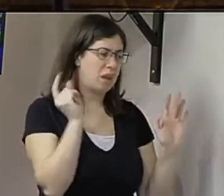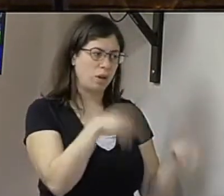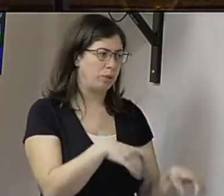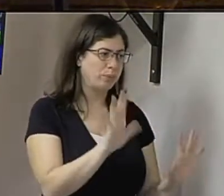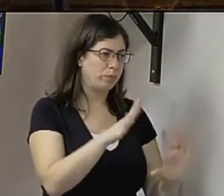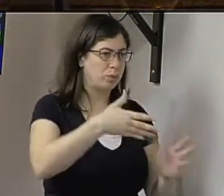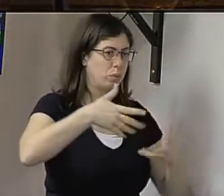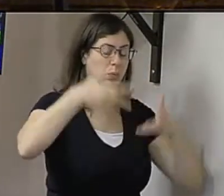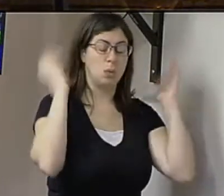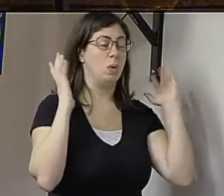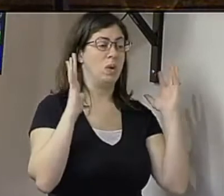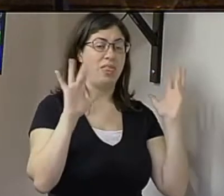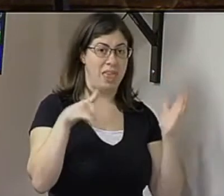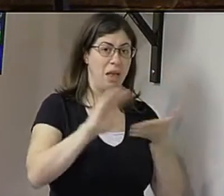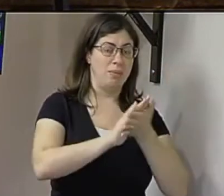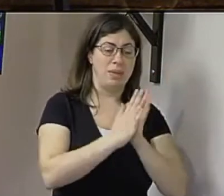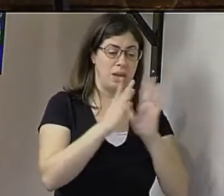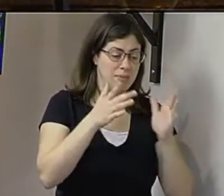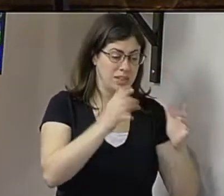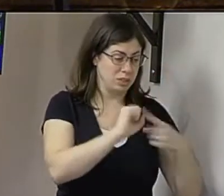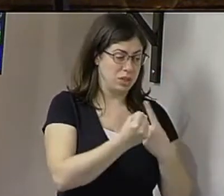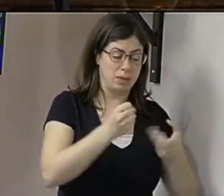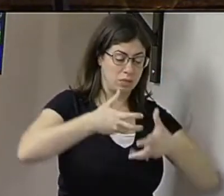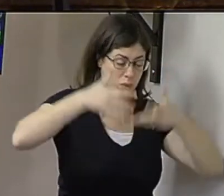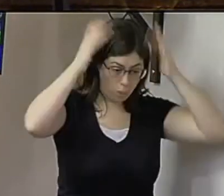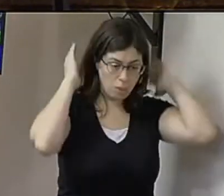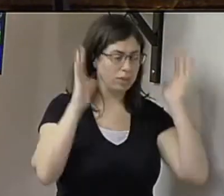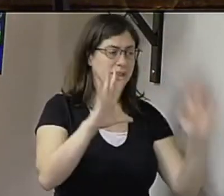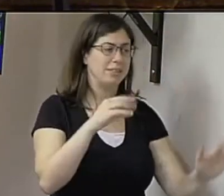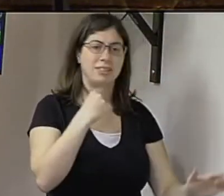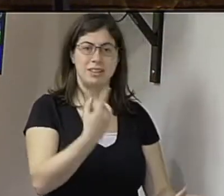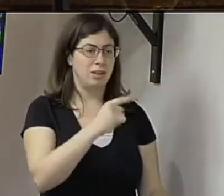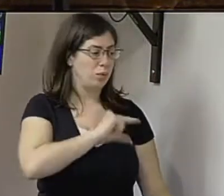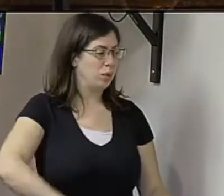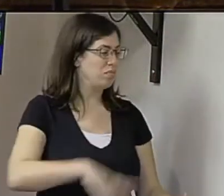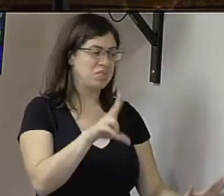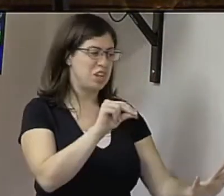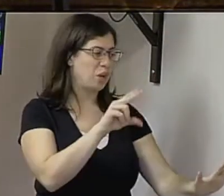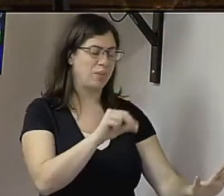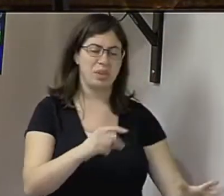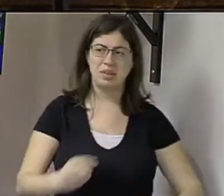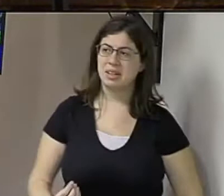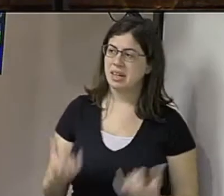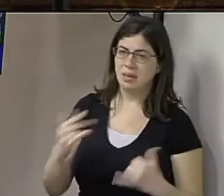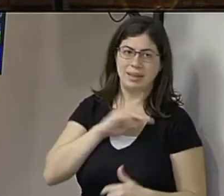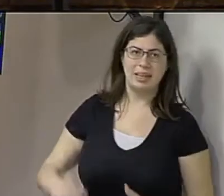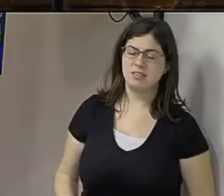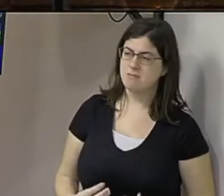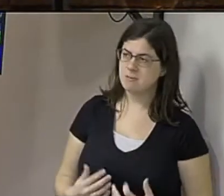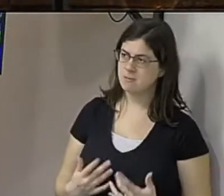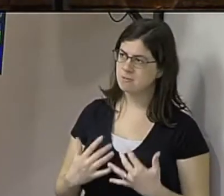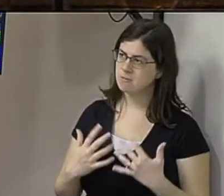Right? That's how insane things were getting. And she says, no, I'm not going to do it. So the king's wrath burns, and now he starts to make some